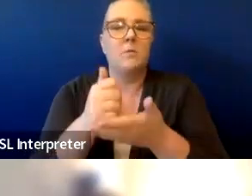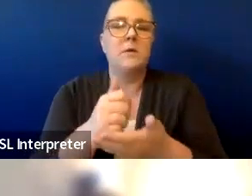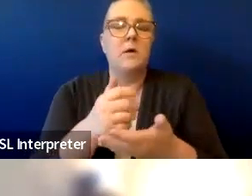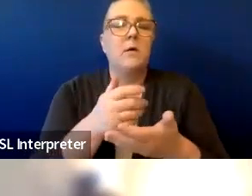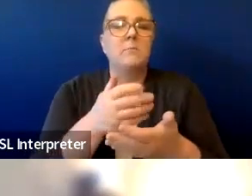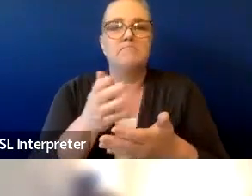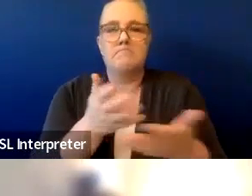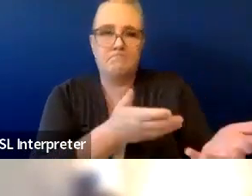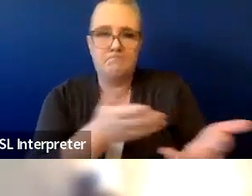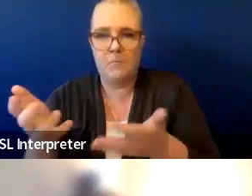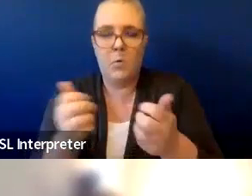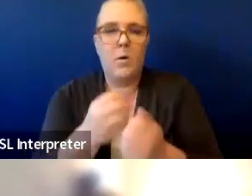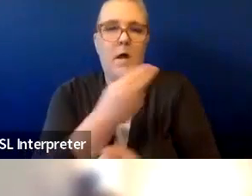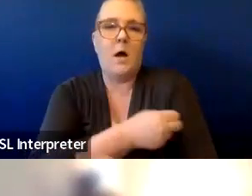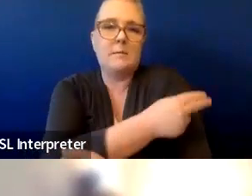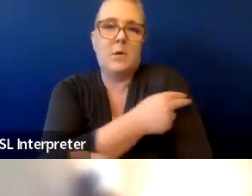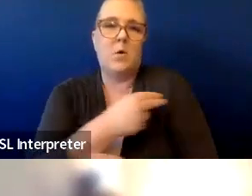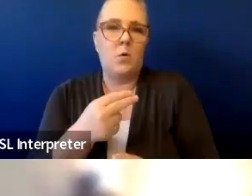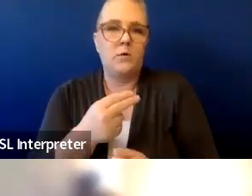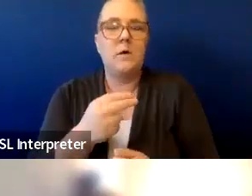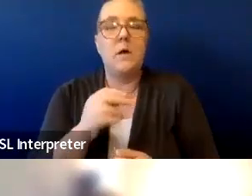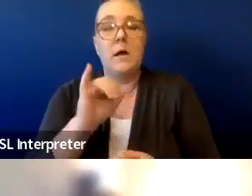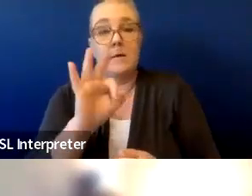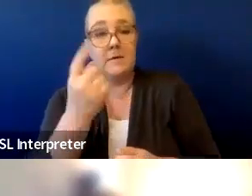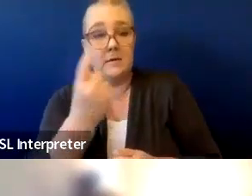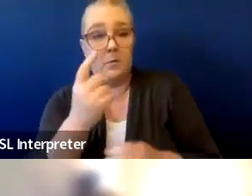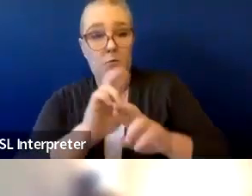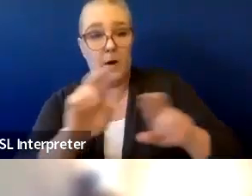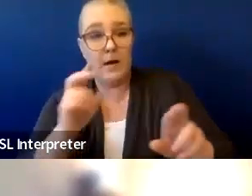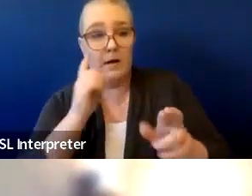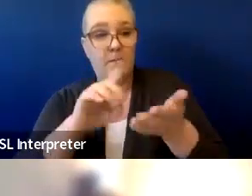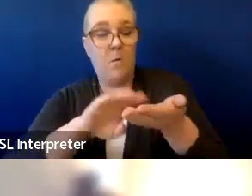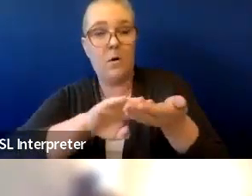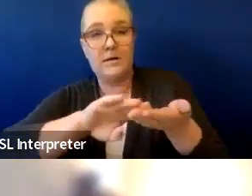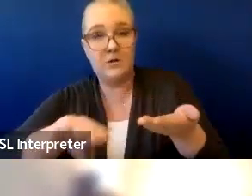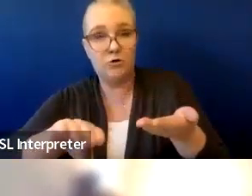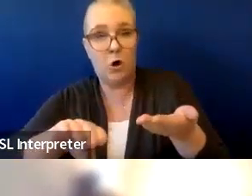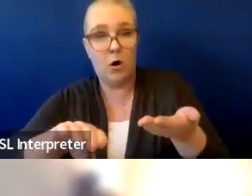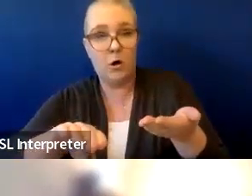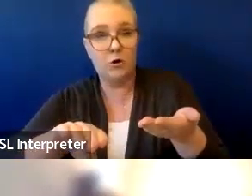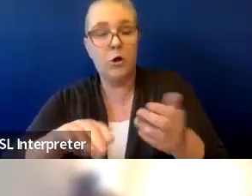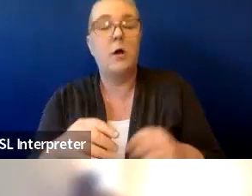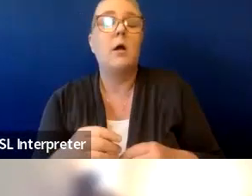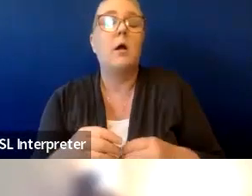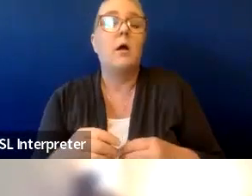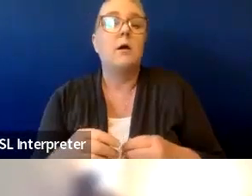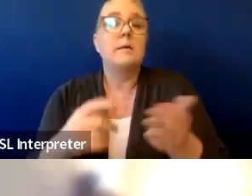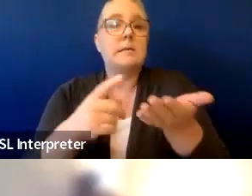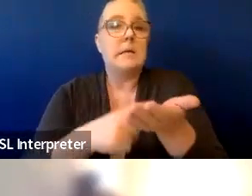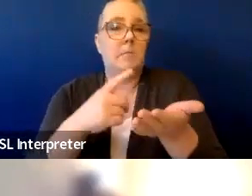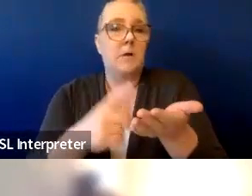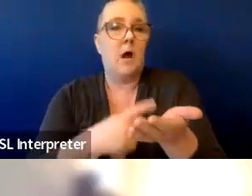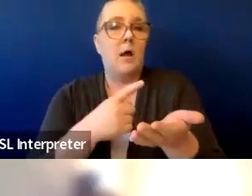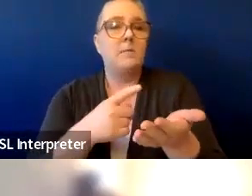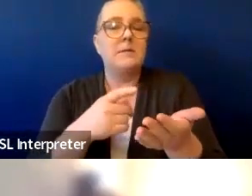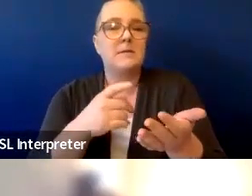hospitals when we have somebody who's ready for discharge who or might be on a protracted hospital stay, right? Sometimes discharges from hospitals